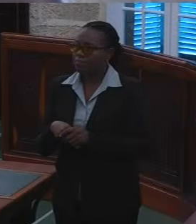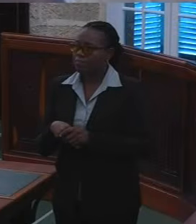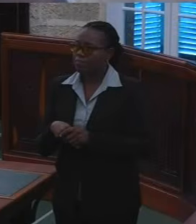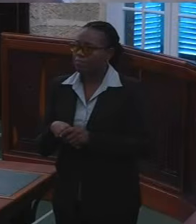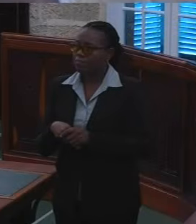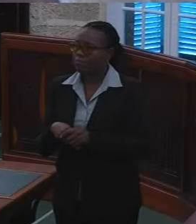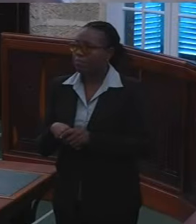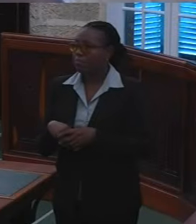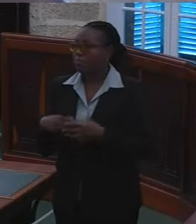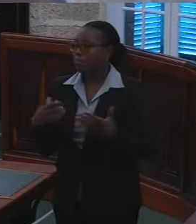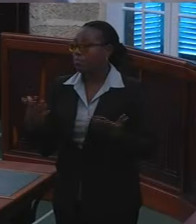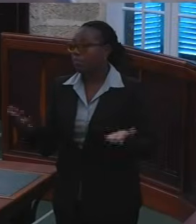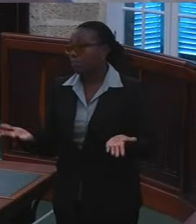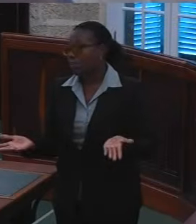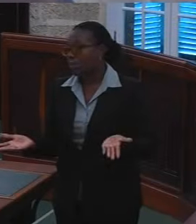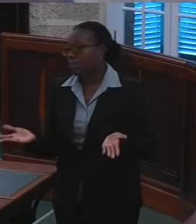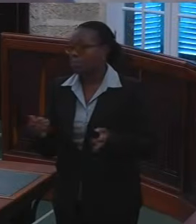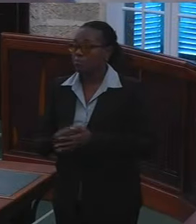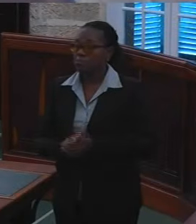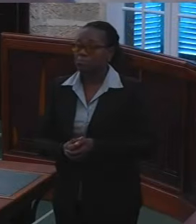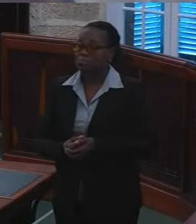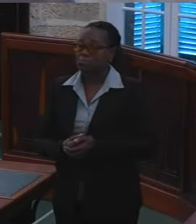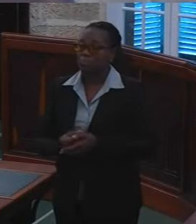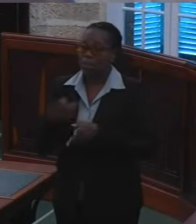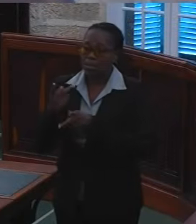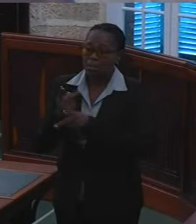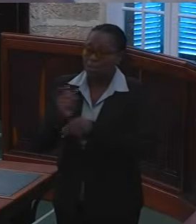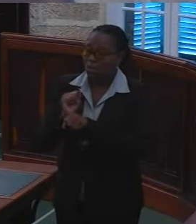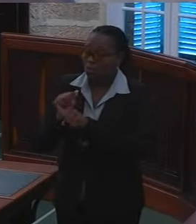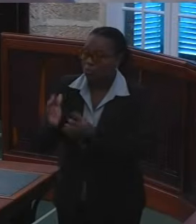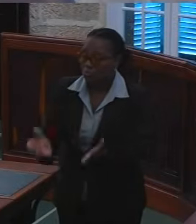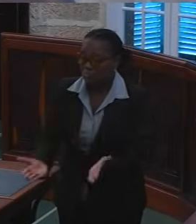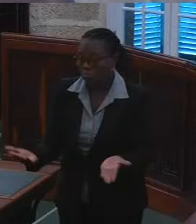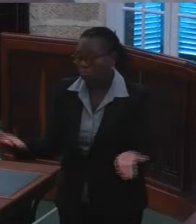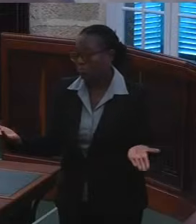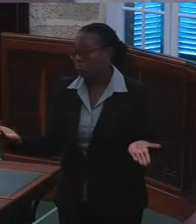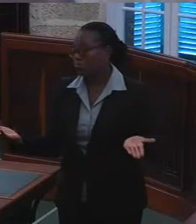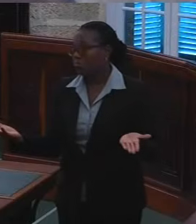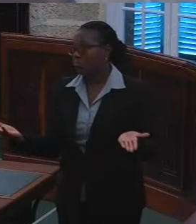it may be one of the care workers that we have in the community.